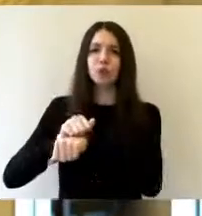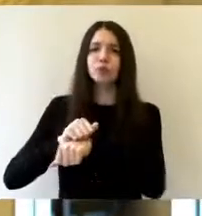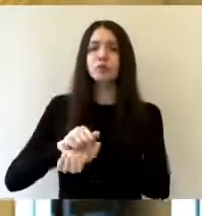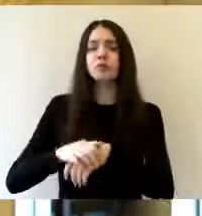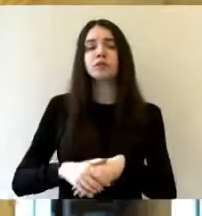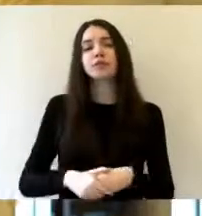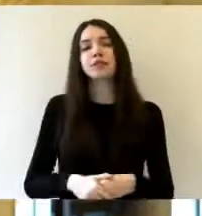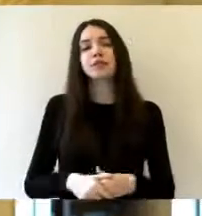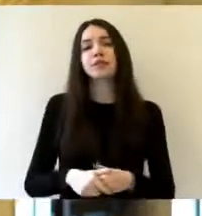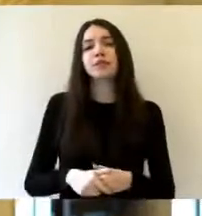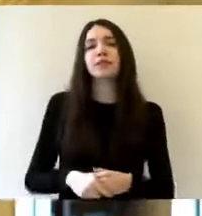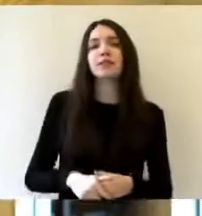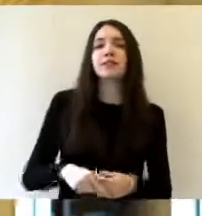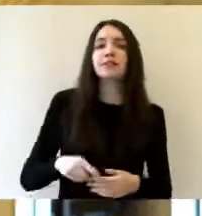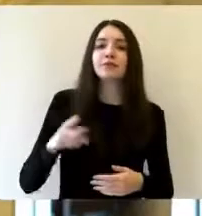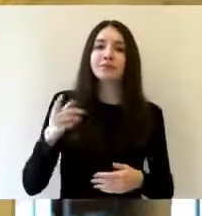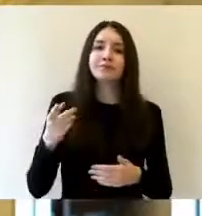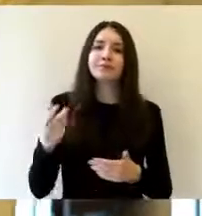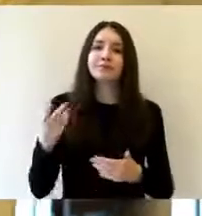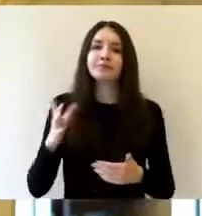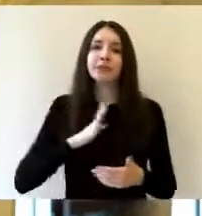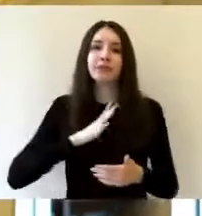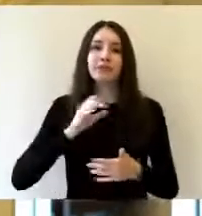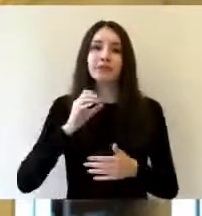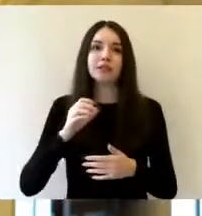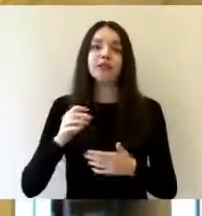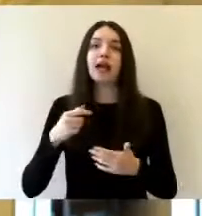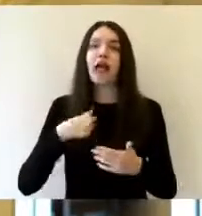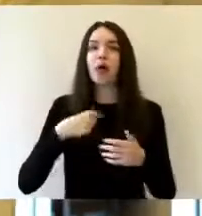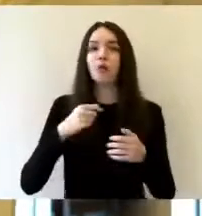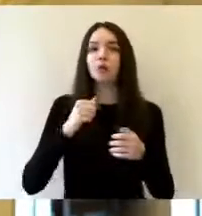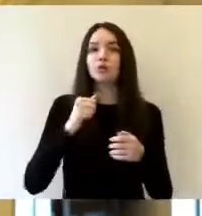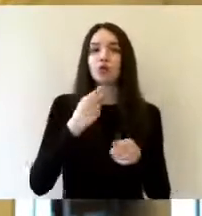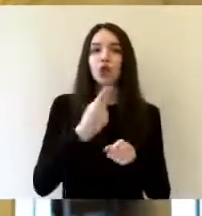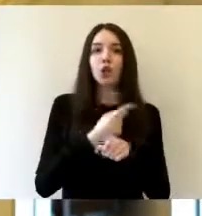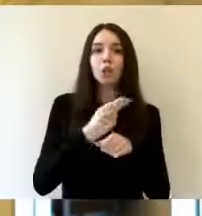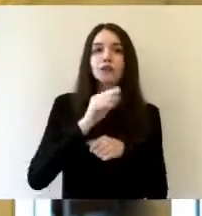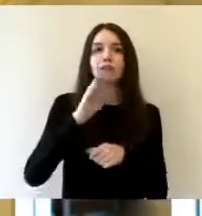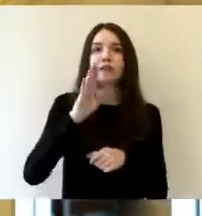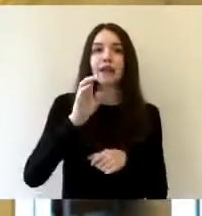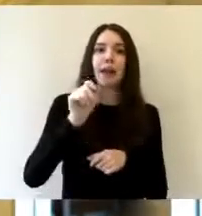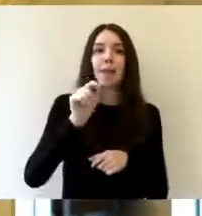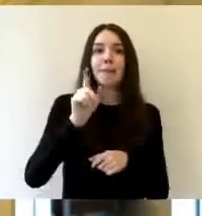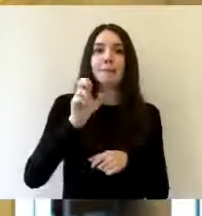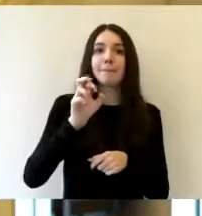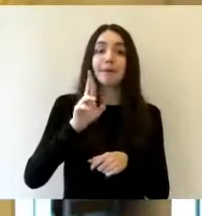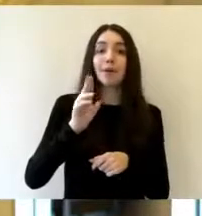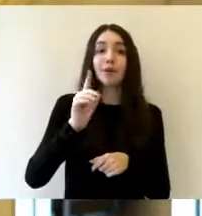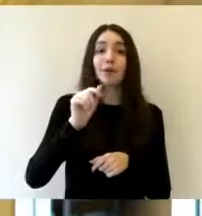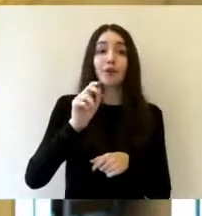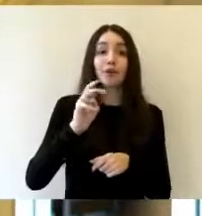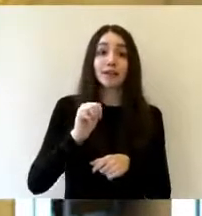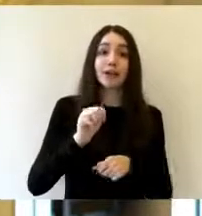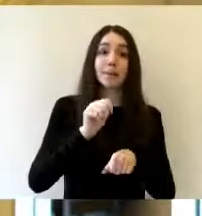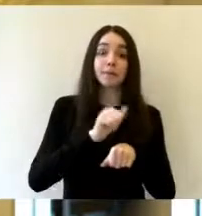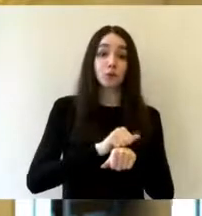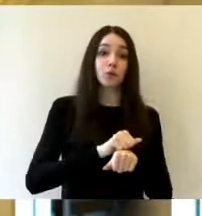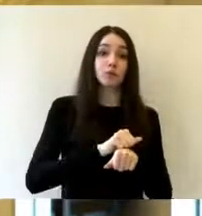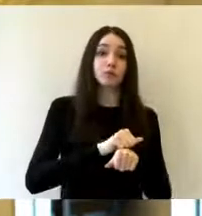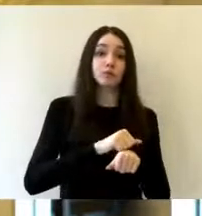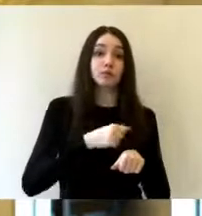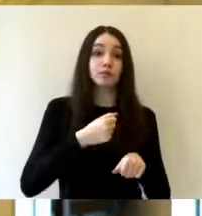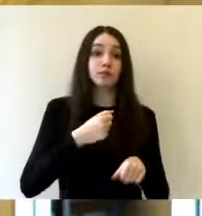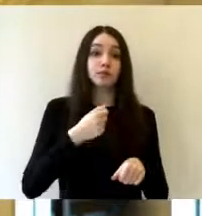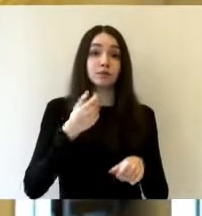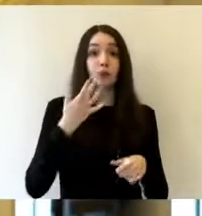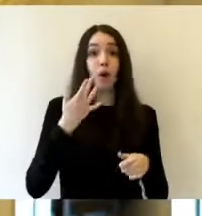names. And I was working with like Beaver Dam marble because that's what I could find here in Baltimore, because that's what's kind of left